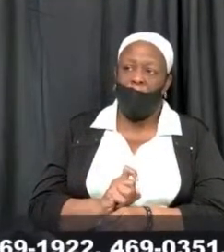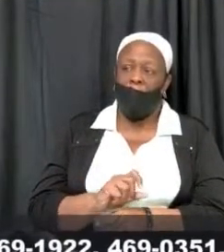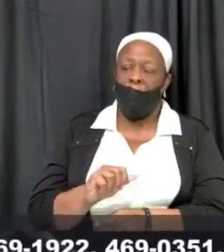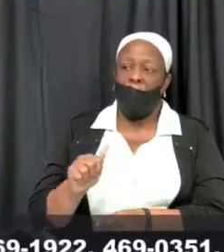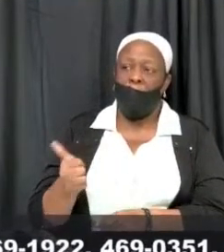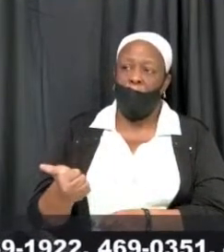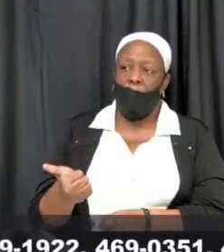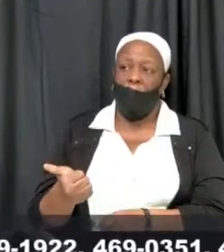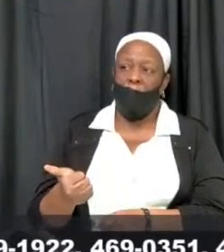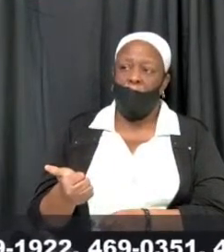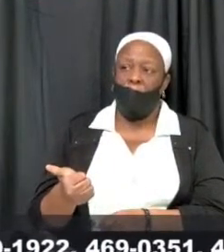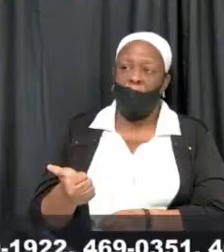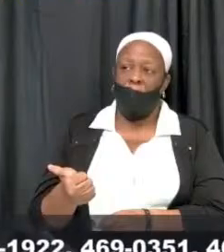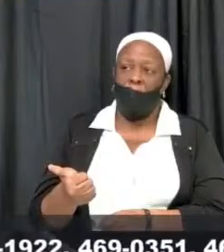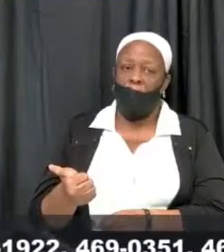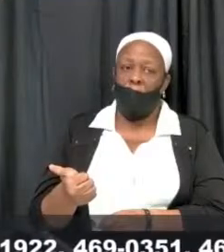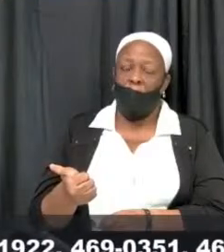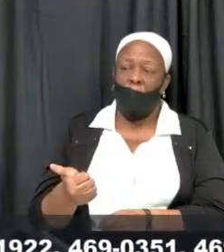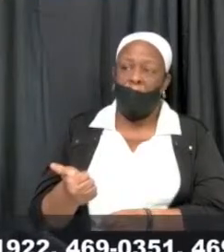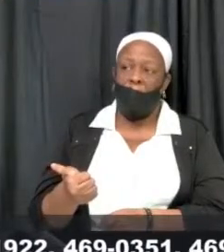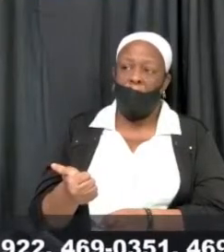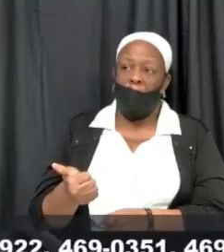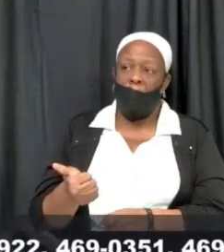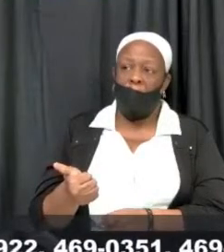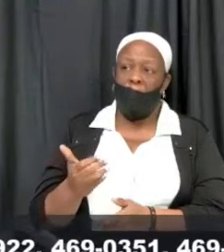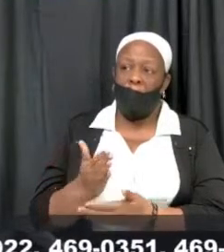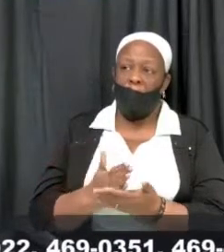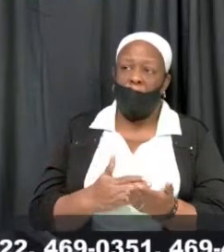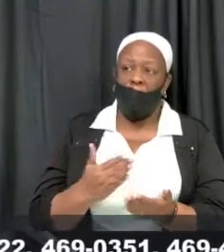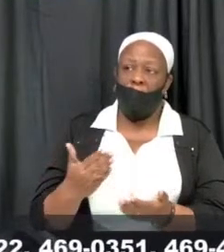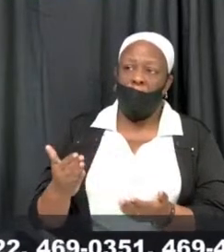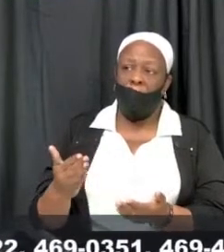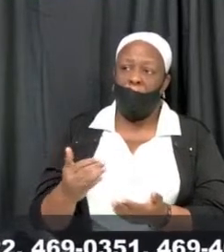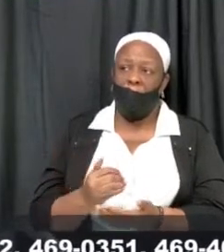another blog that says